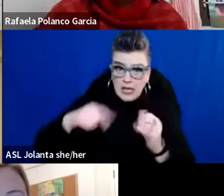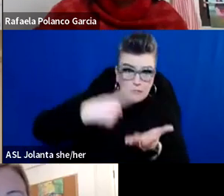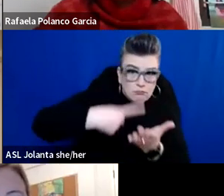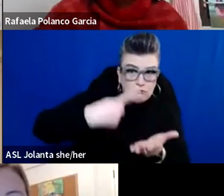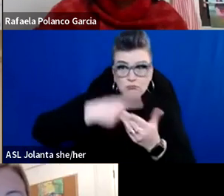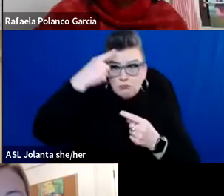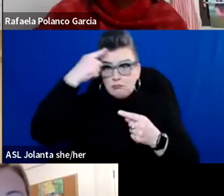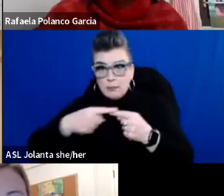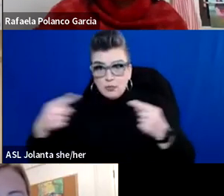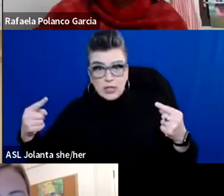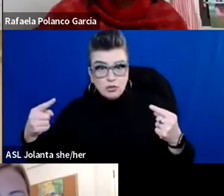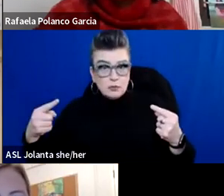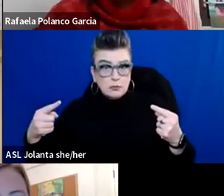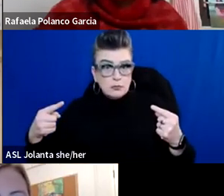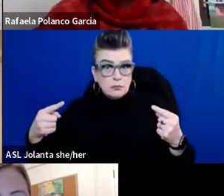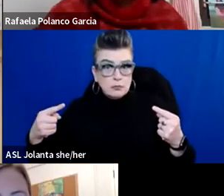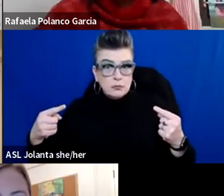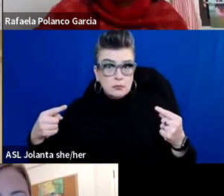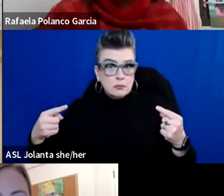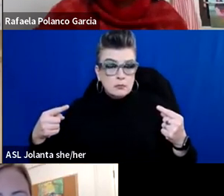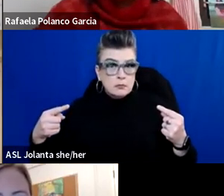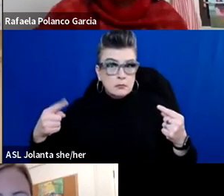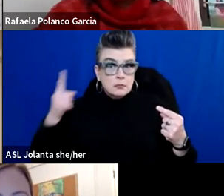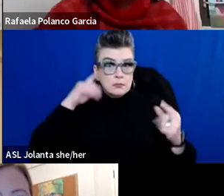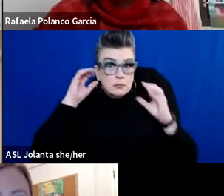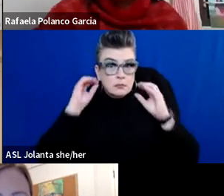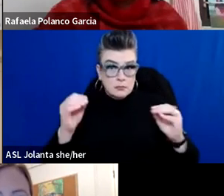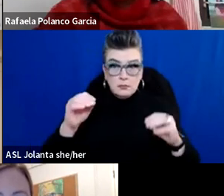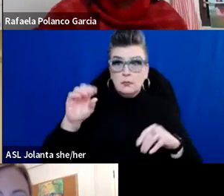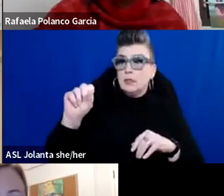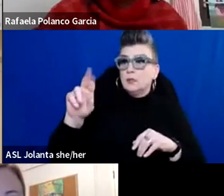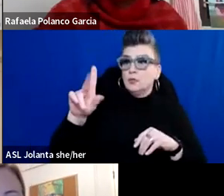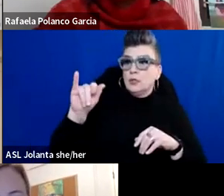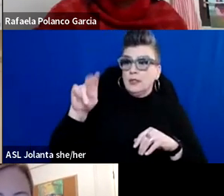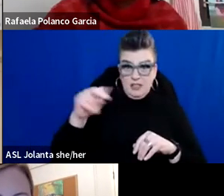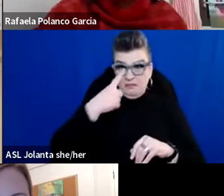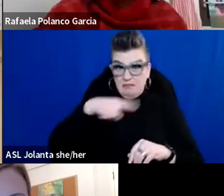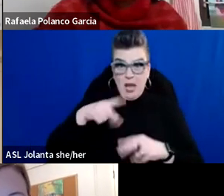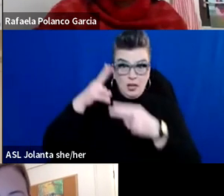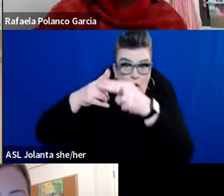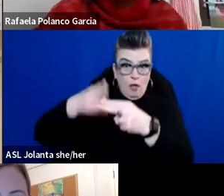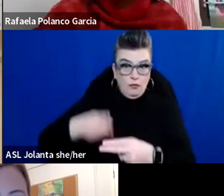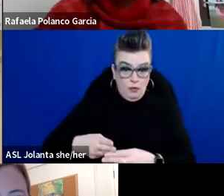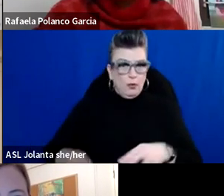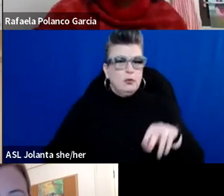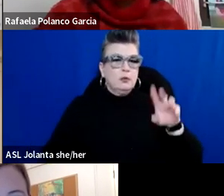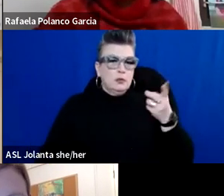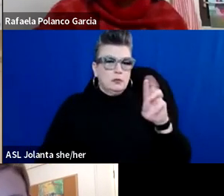motion hearing none ms sullivan will you please call the role dr alkins